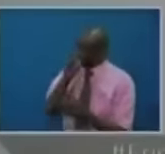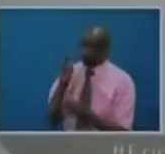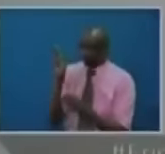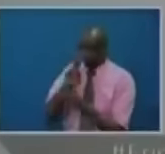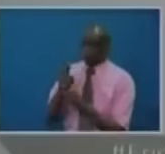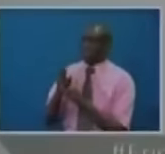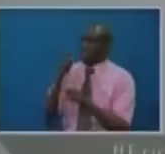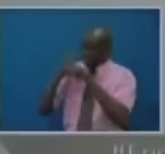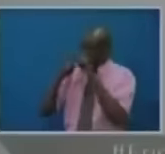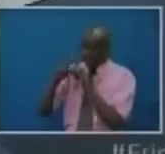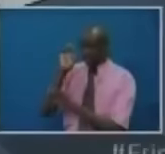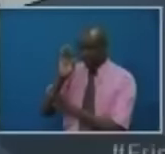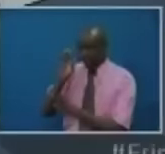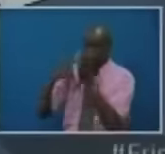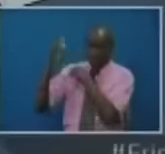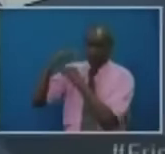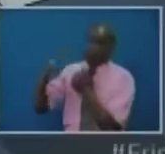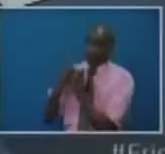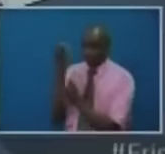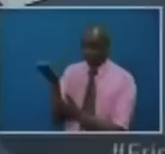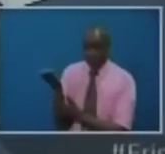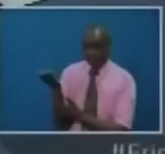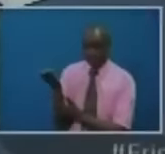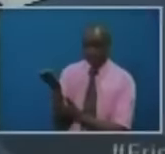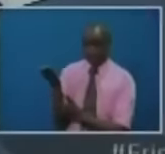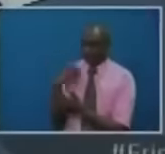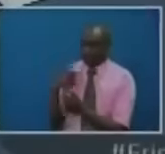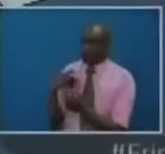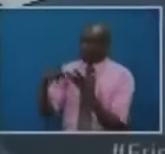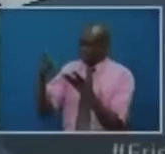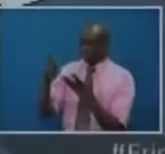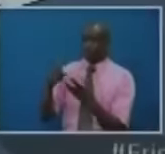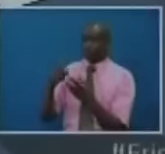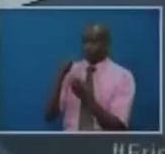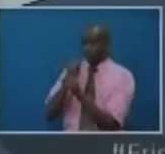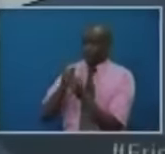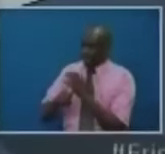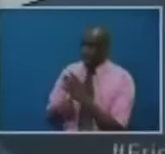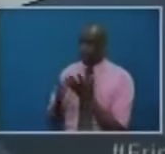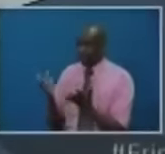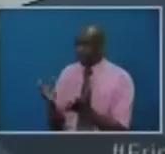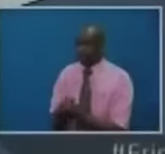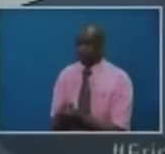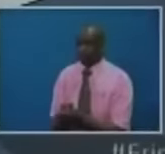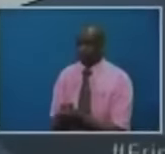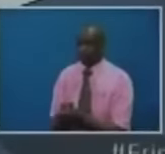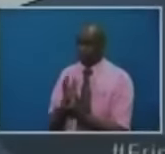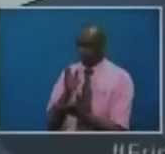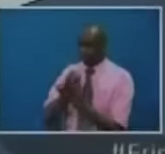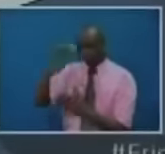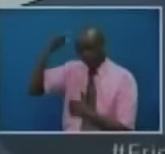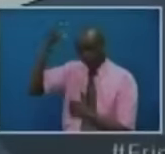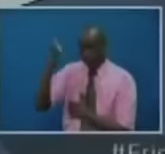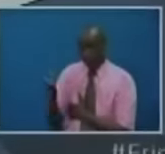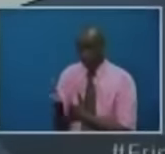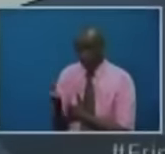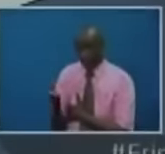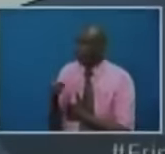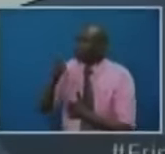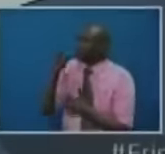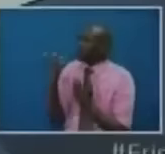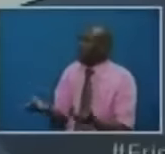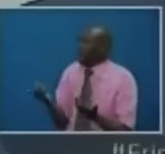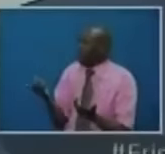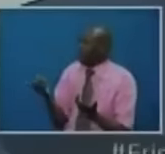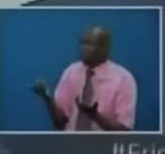his experiences, you know, in the past to, you know, to make who he is right now, and of course in the future. For you, I mean, are